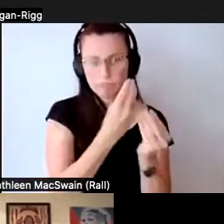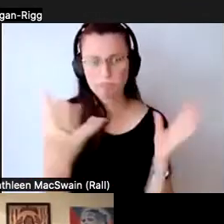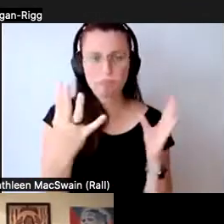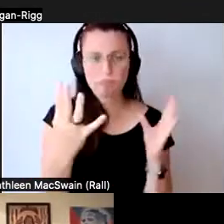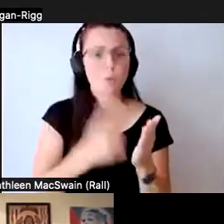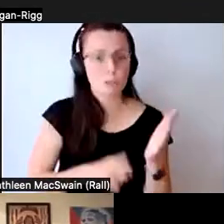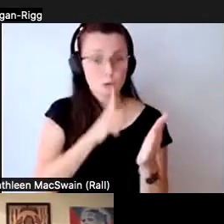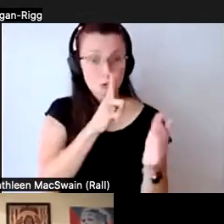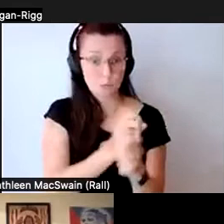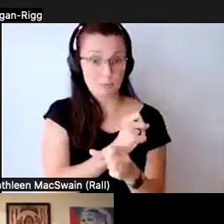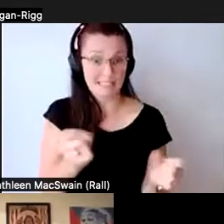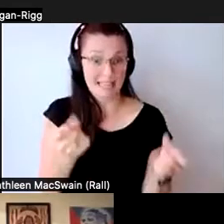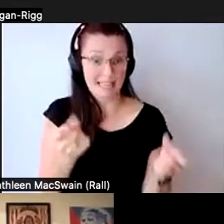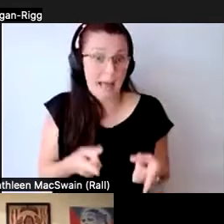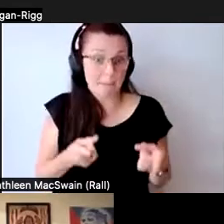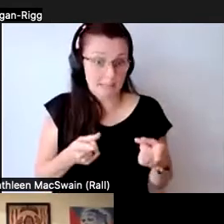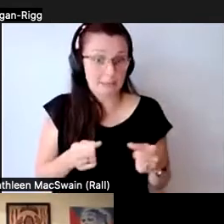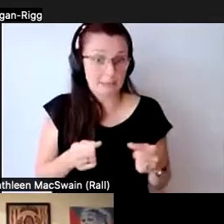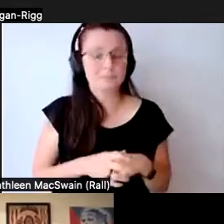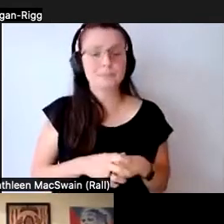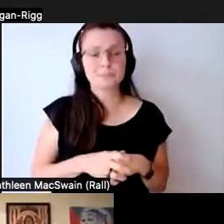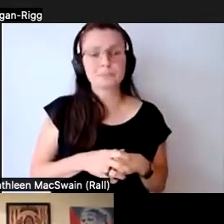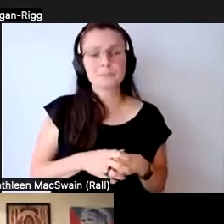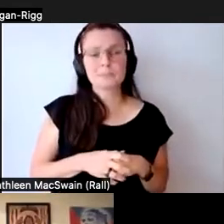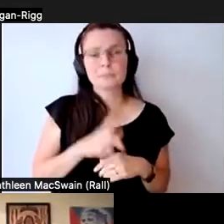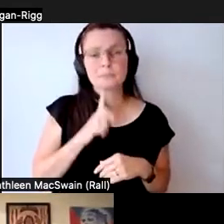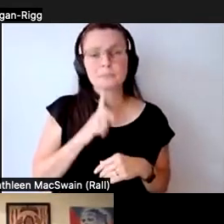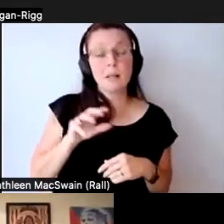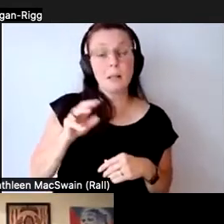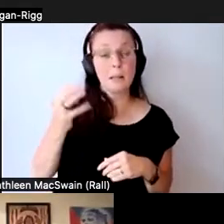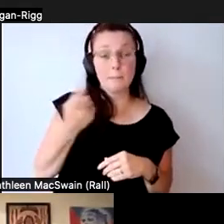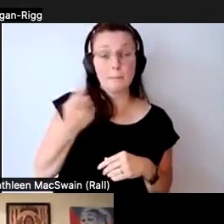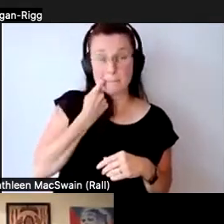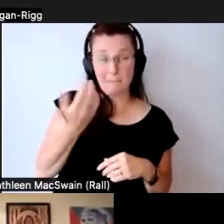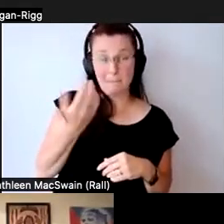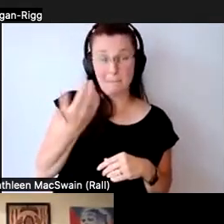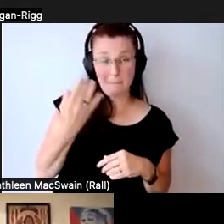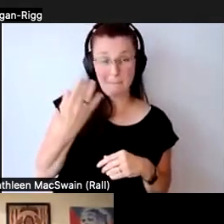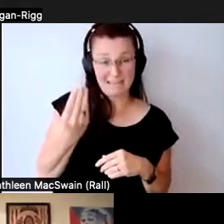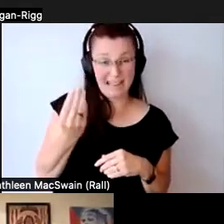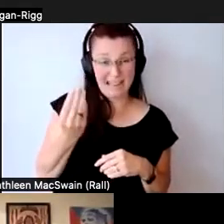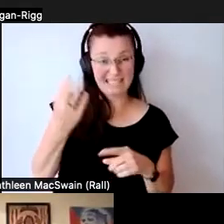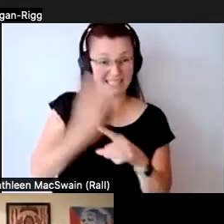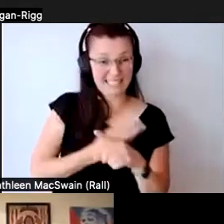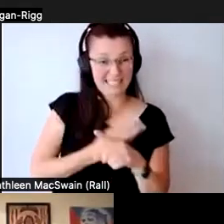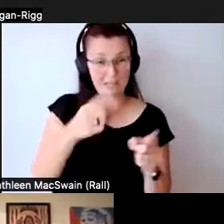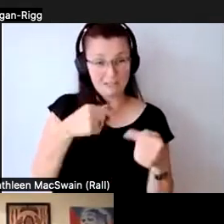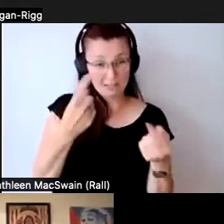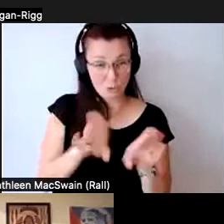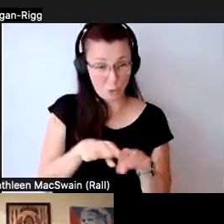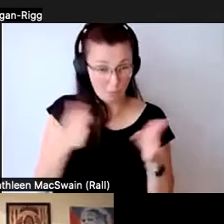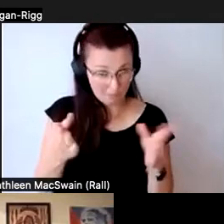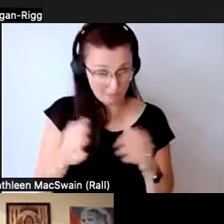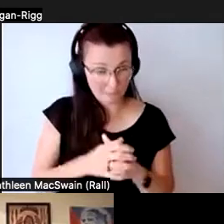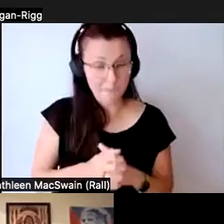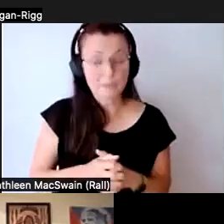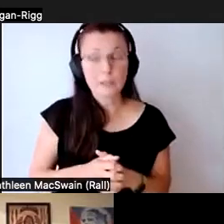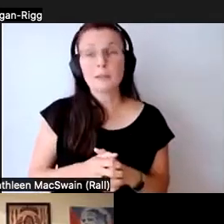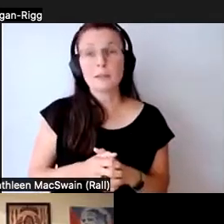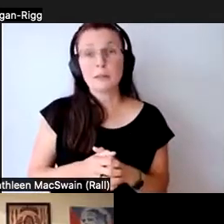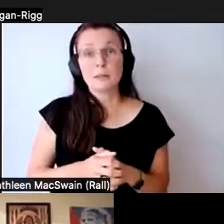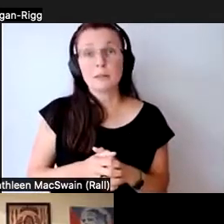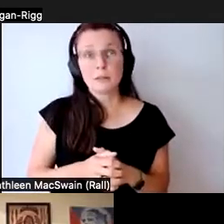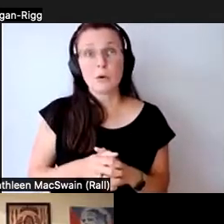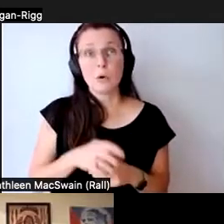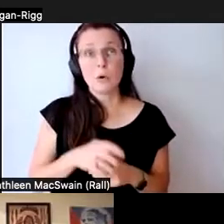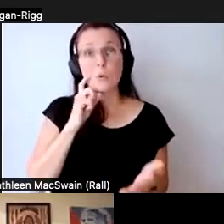here. Monday marks 6 months since we opened this past Monday. We've seen over 1,300